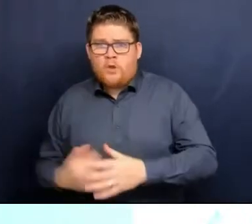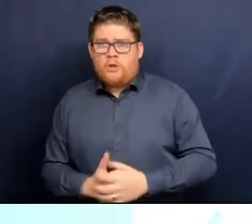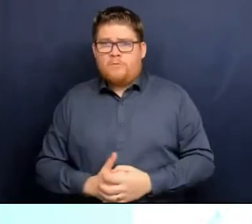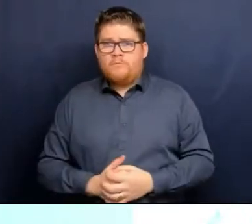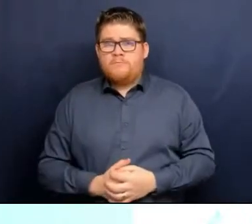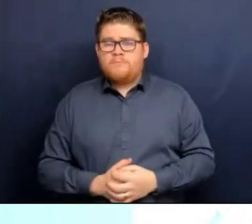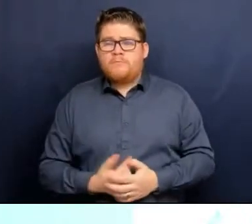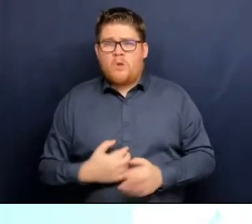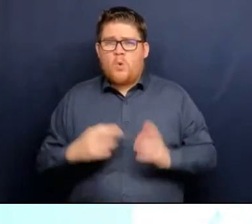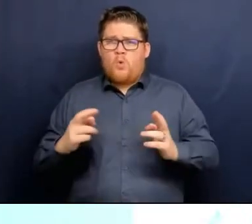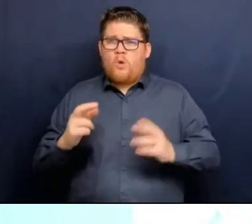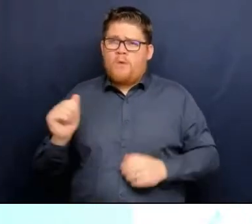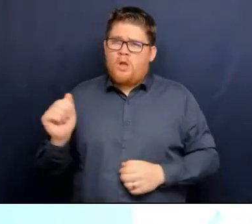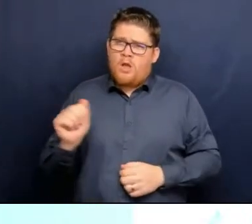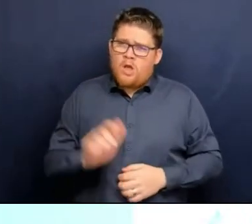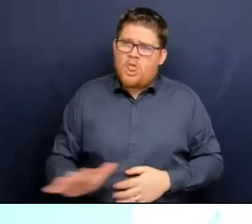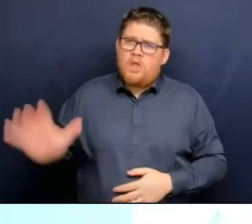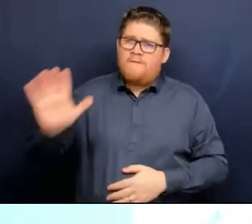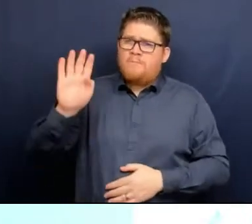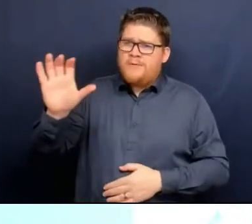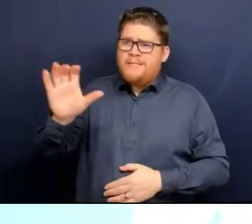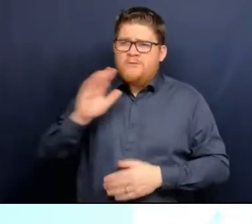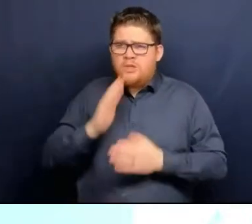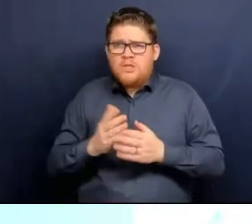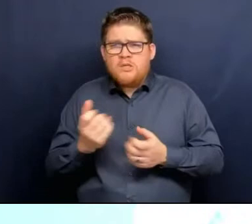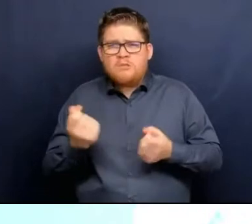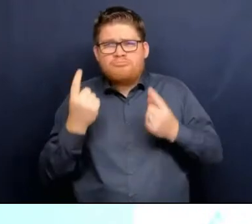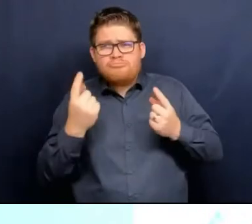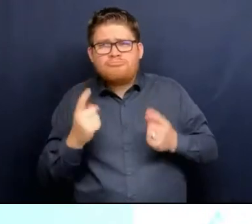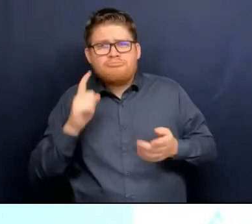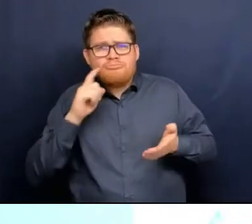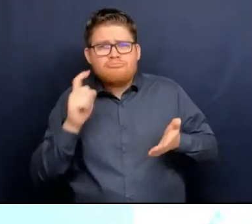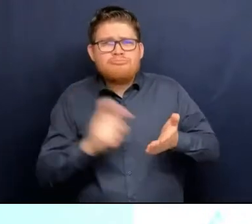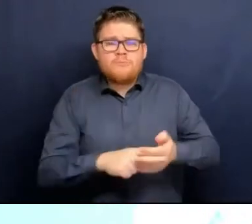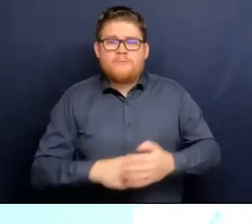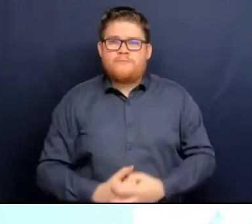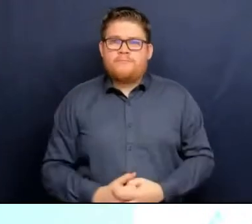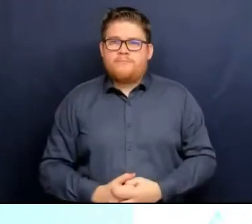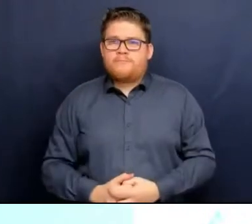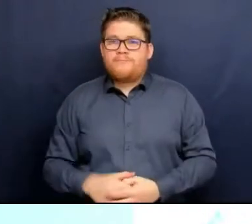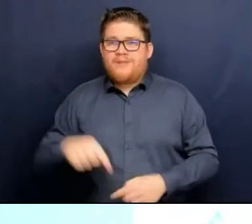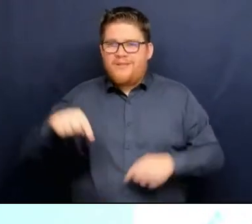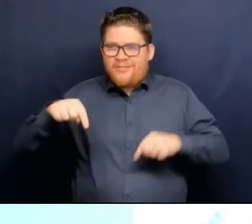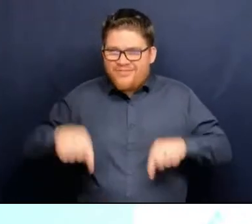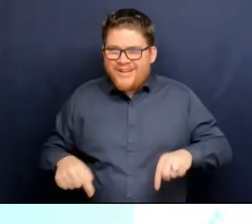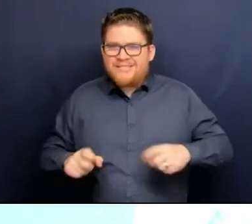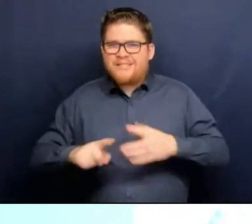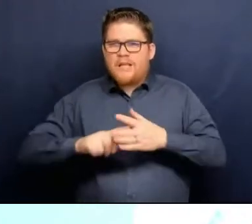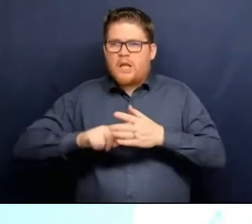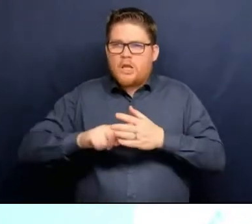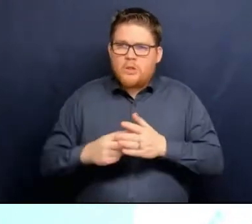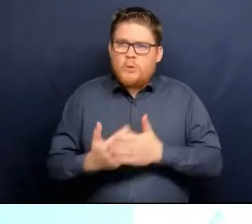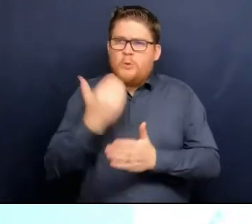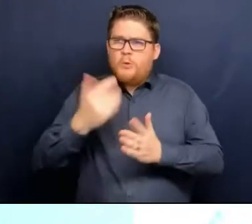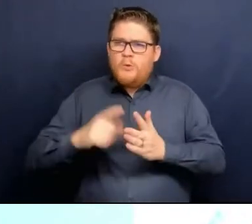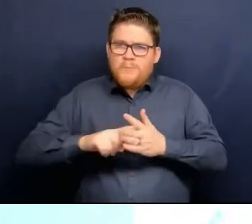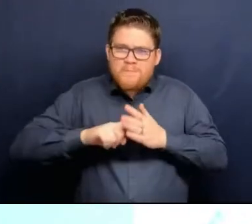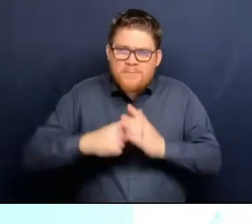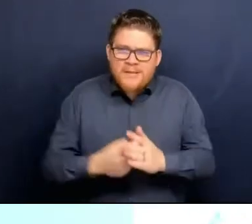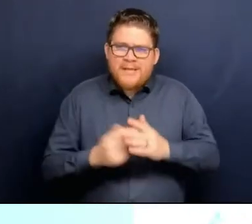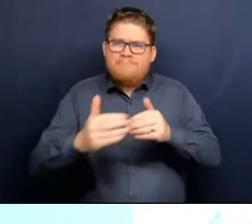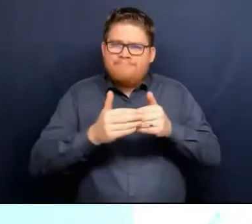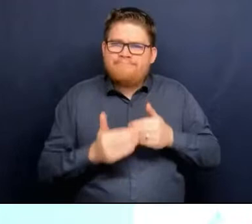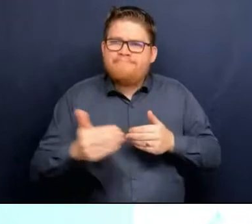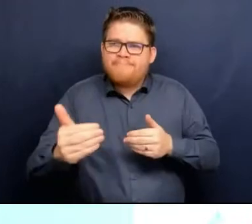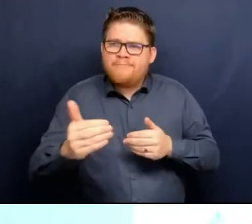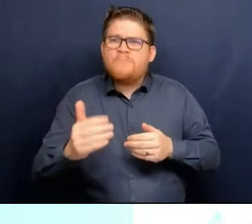on a new beginning for all of us. And I'm hopeful that tomorrow will be brighter than our past when it comes to how we interact with each other.